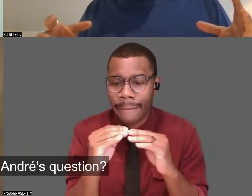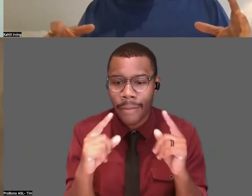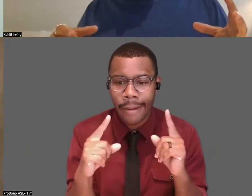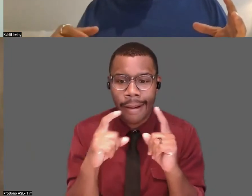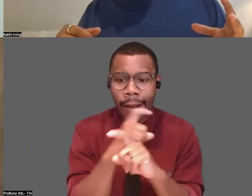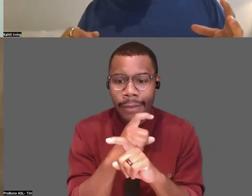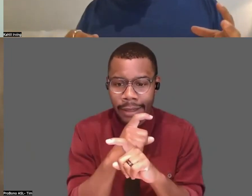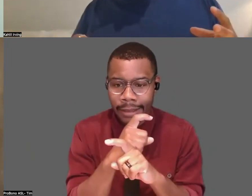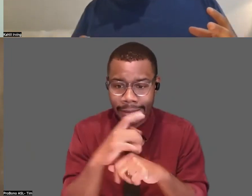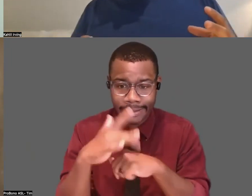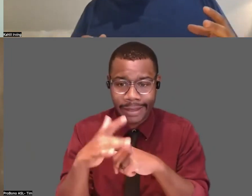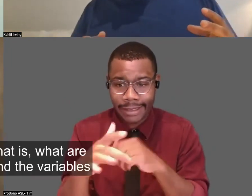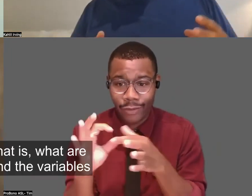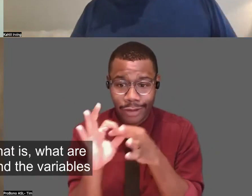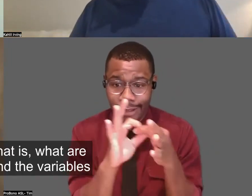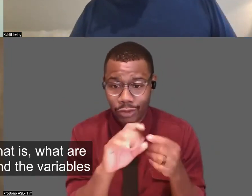question. What